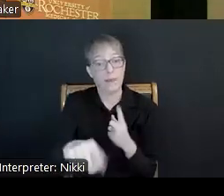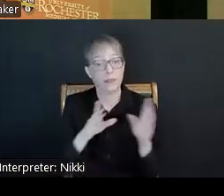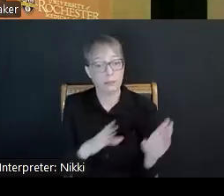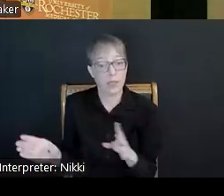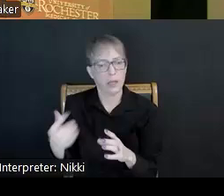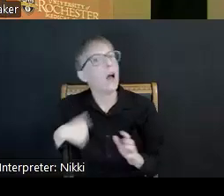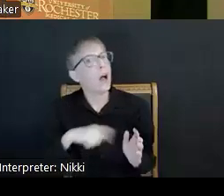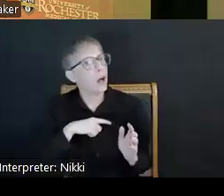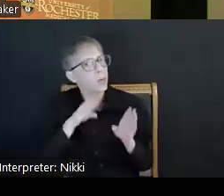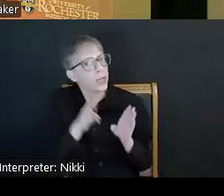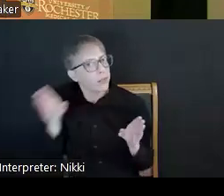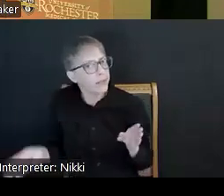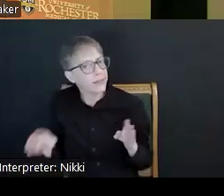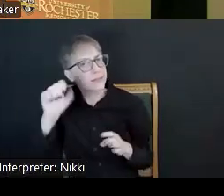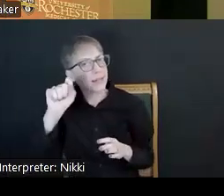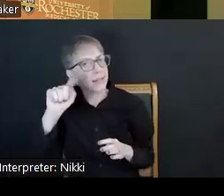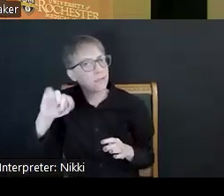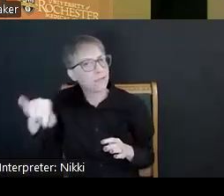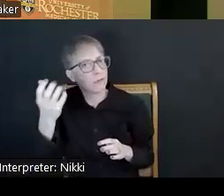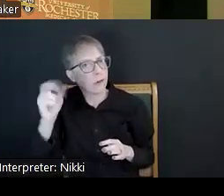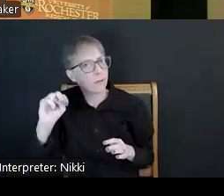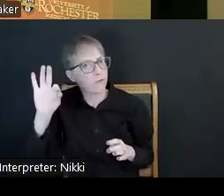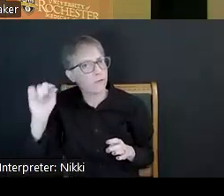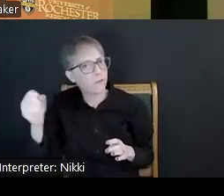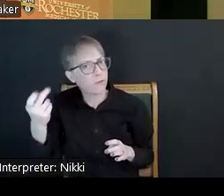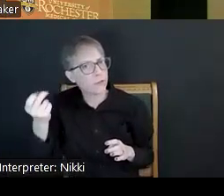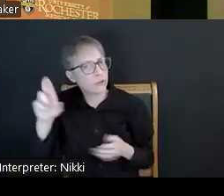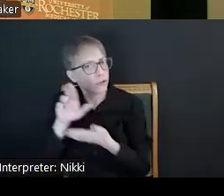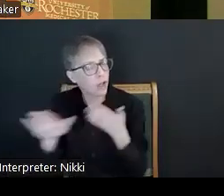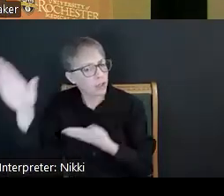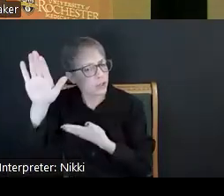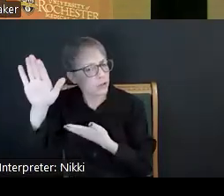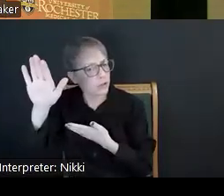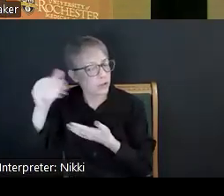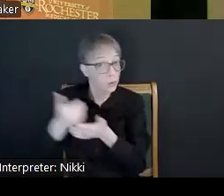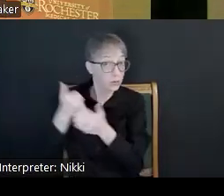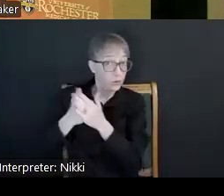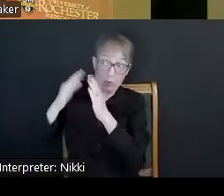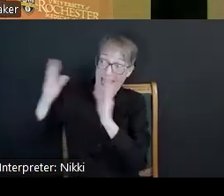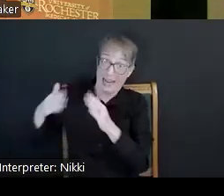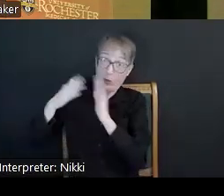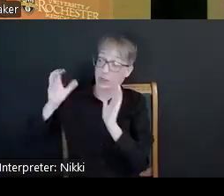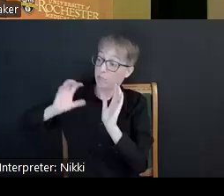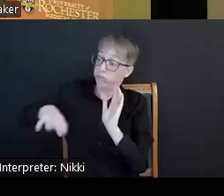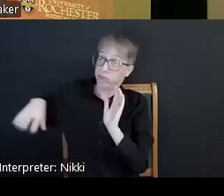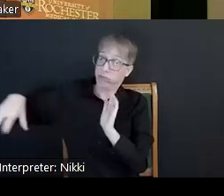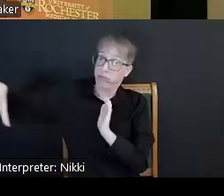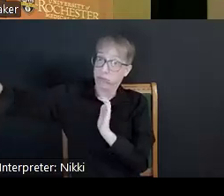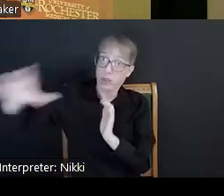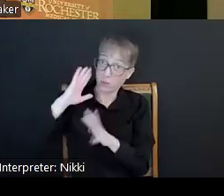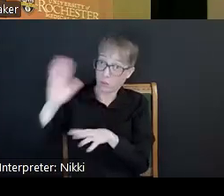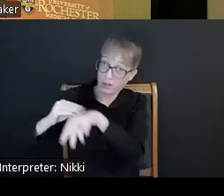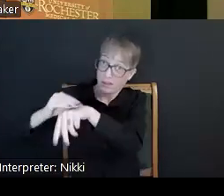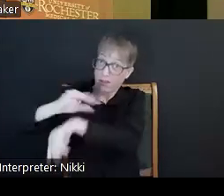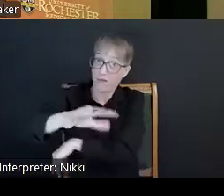John Fisher College. Doesn't the creation of a new housing development have a big effect, though, on existing school